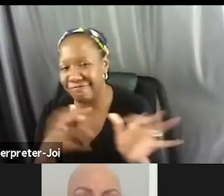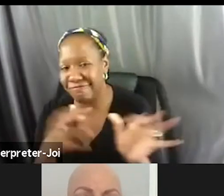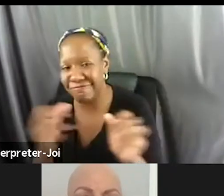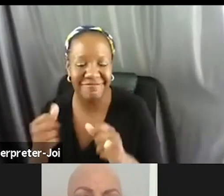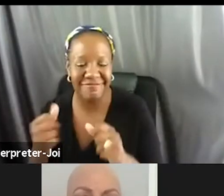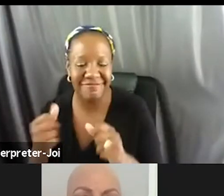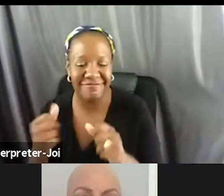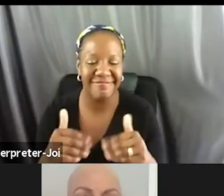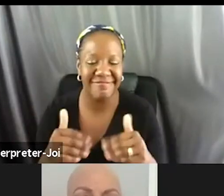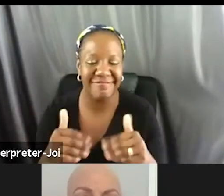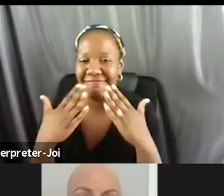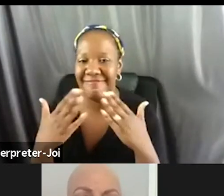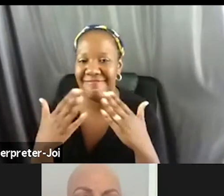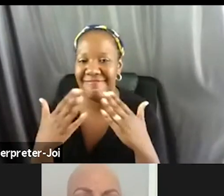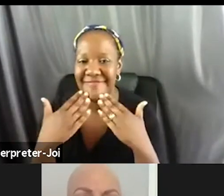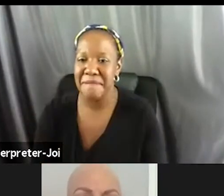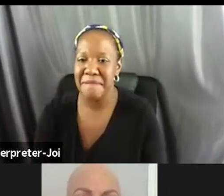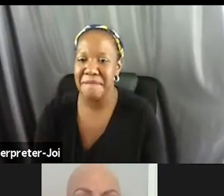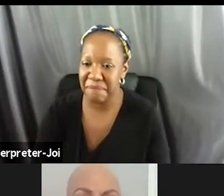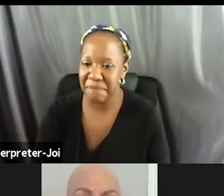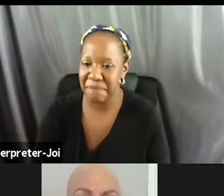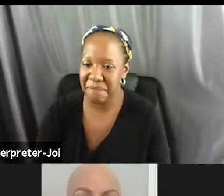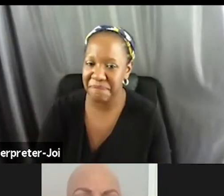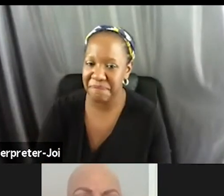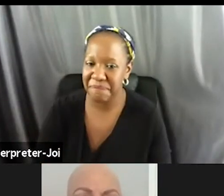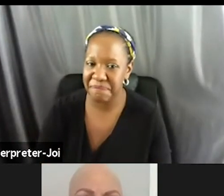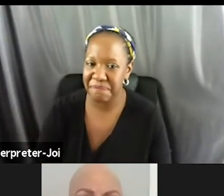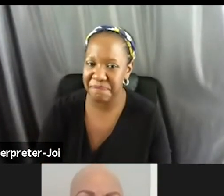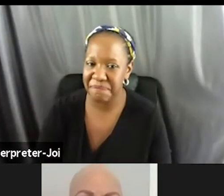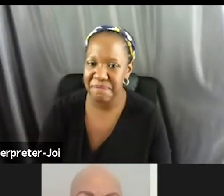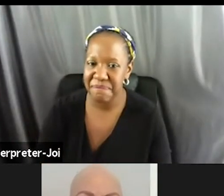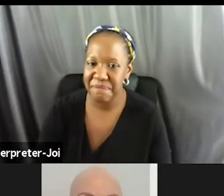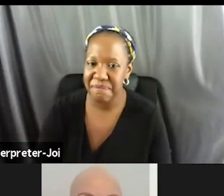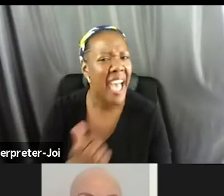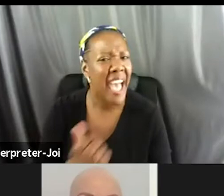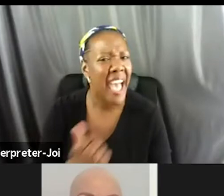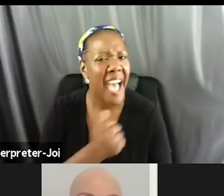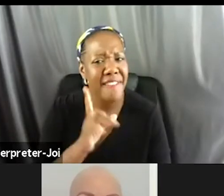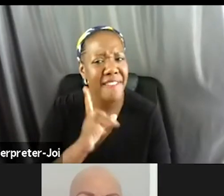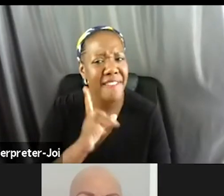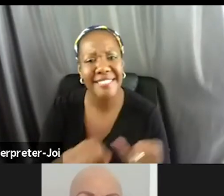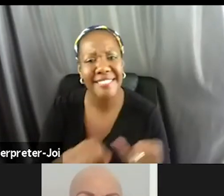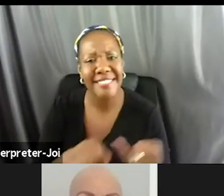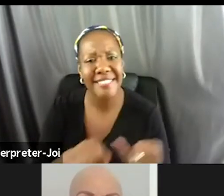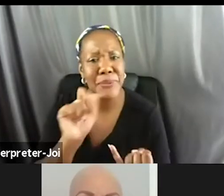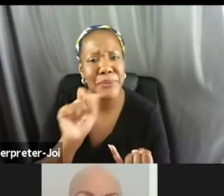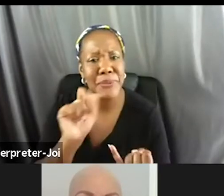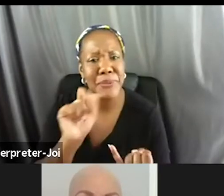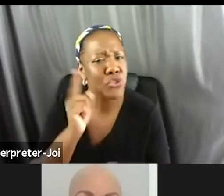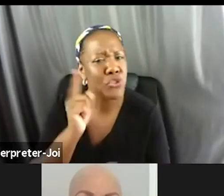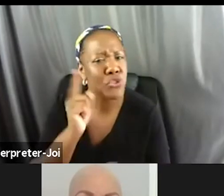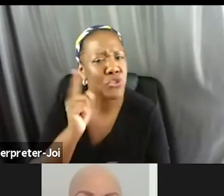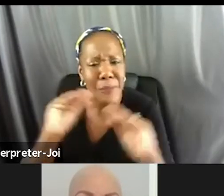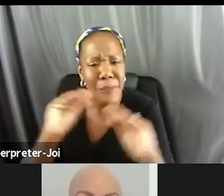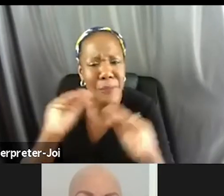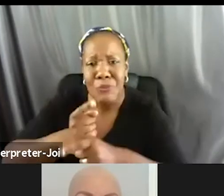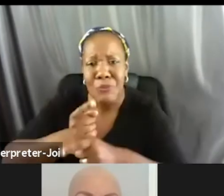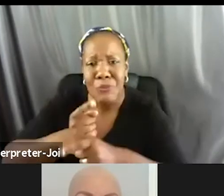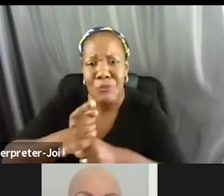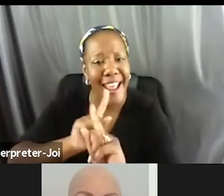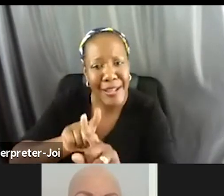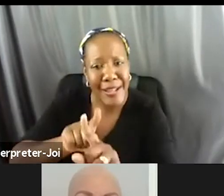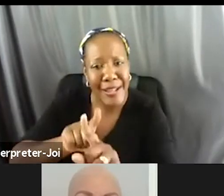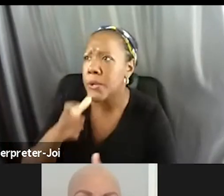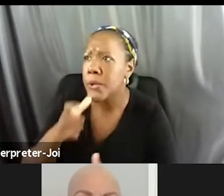like, and I love that the last question in some ways, because it's true. There is no right answer, and who knows what changes are going to happen